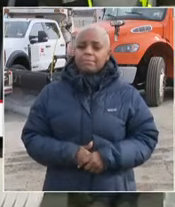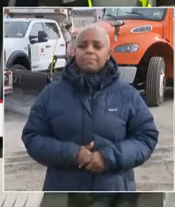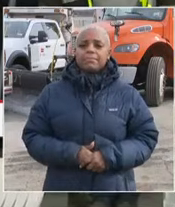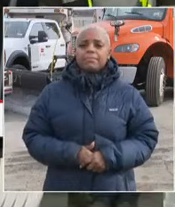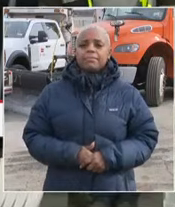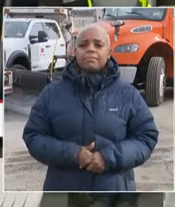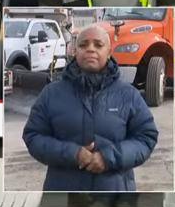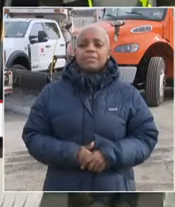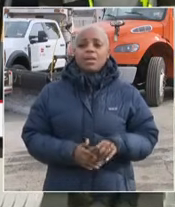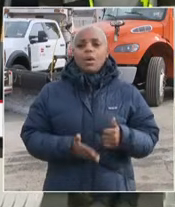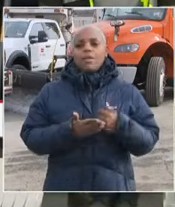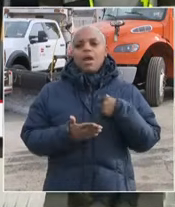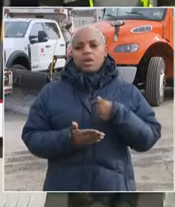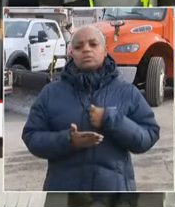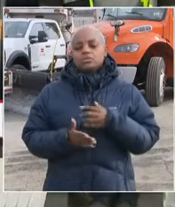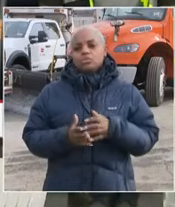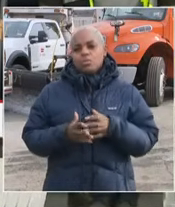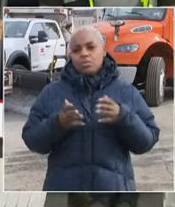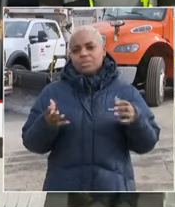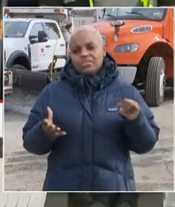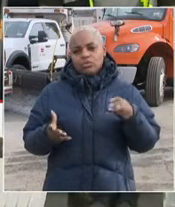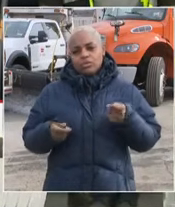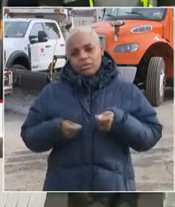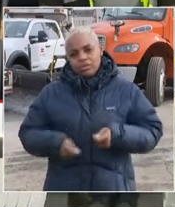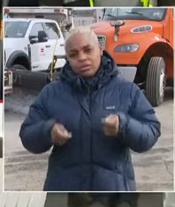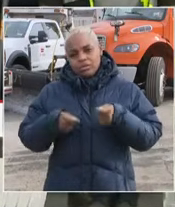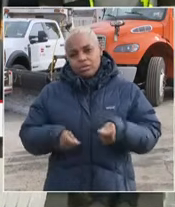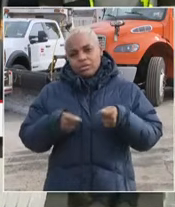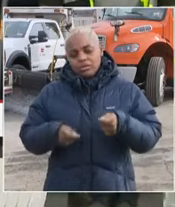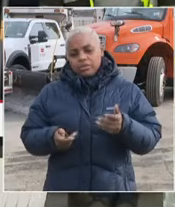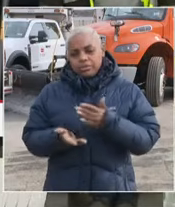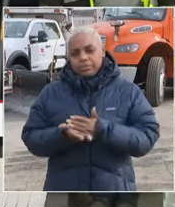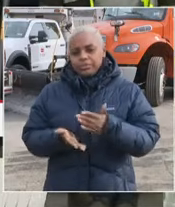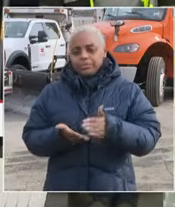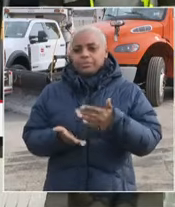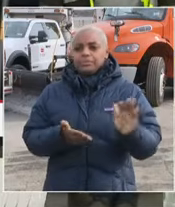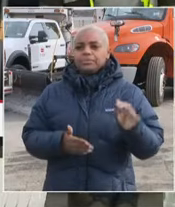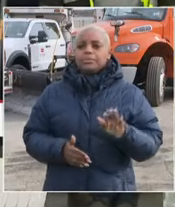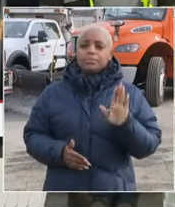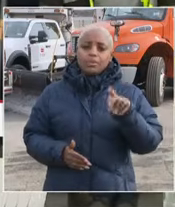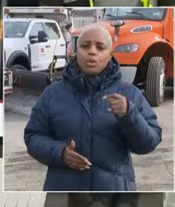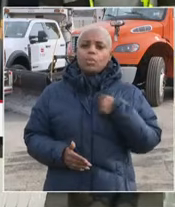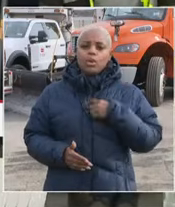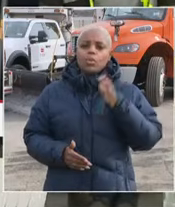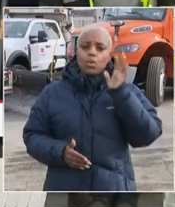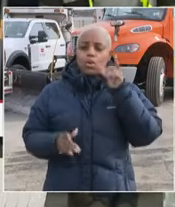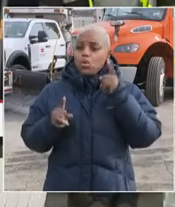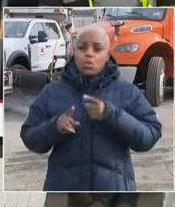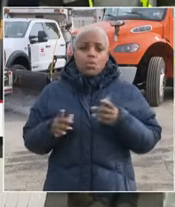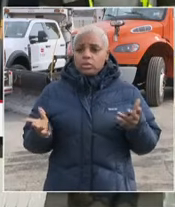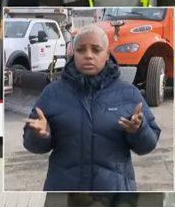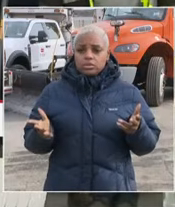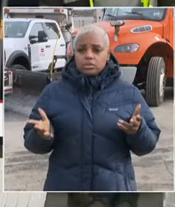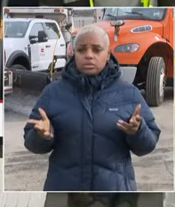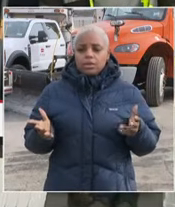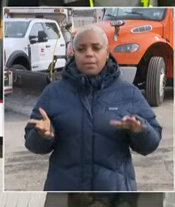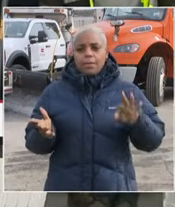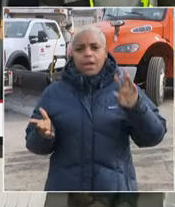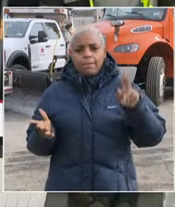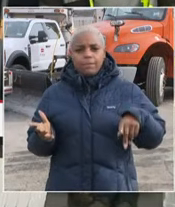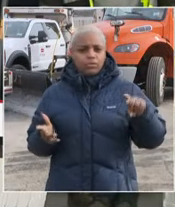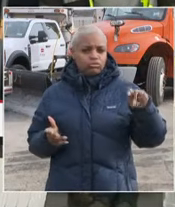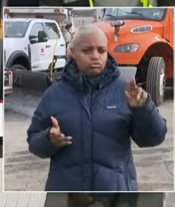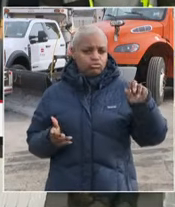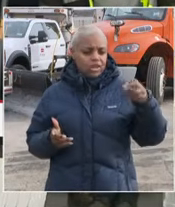to the alleyways. That said, getting trash picked up as soon as possible will continue to be our